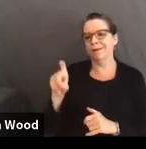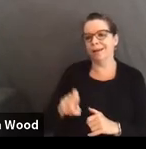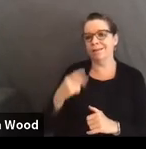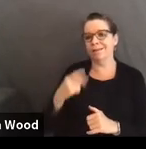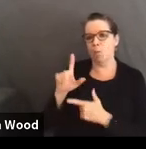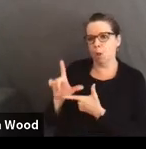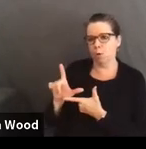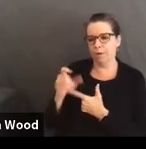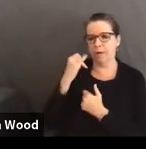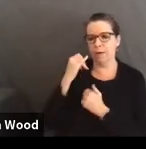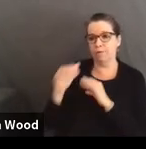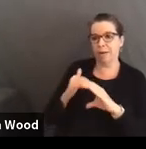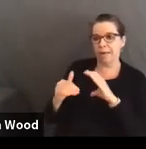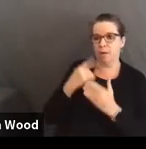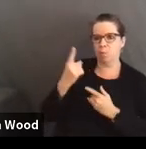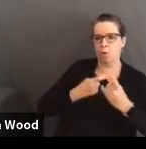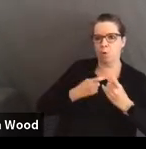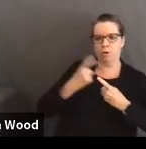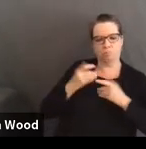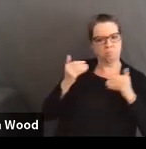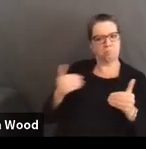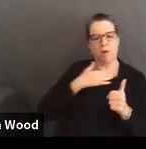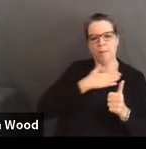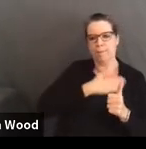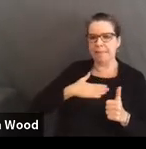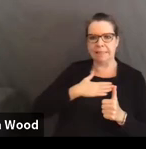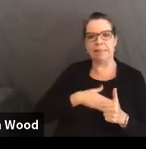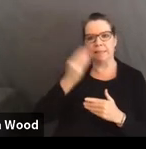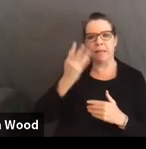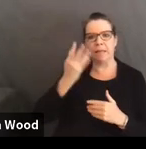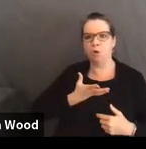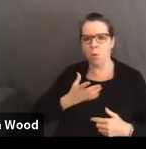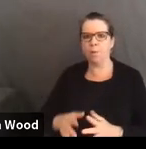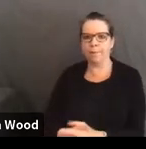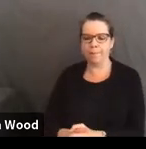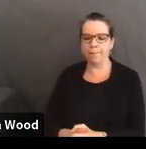like to send additional questions, please let us know.